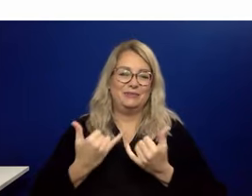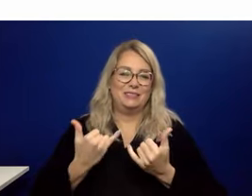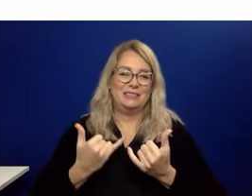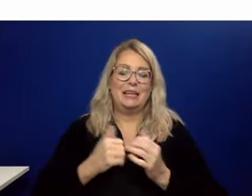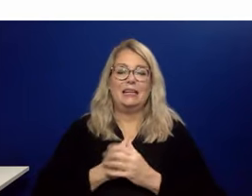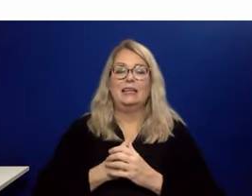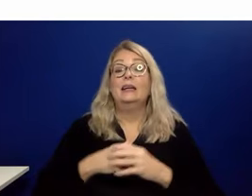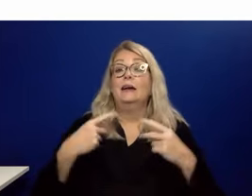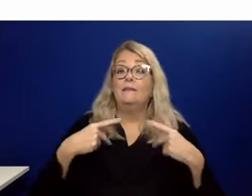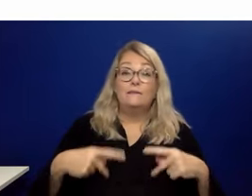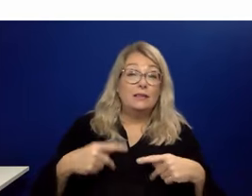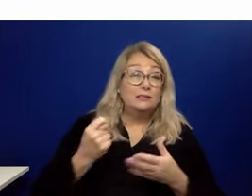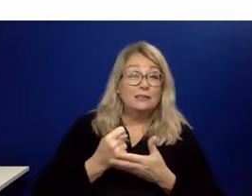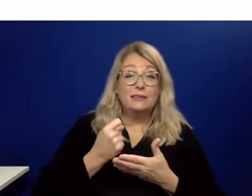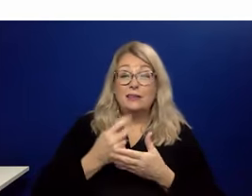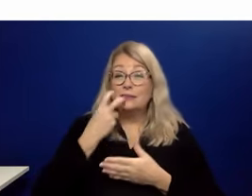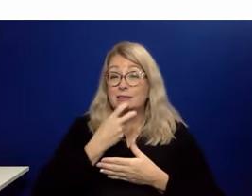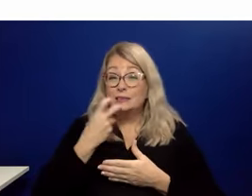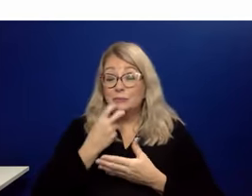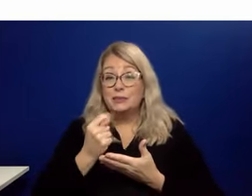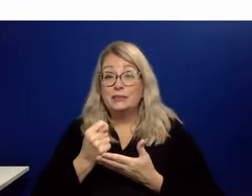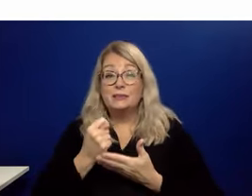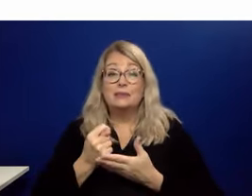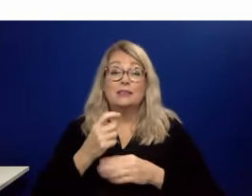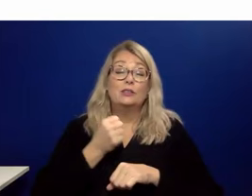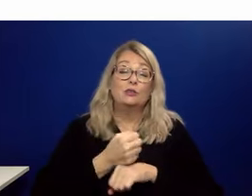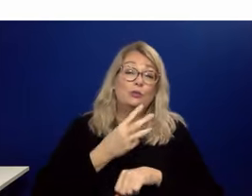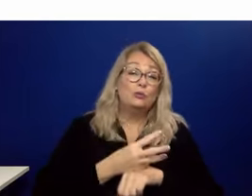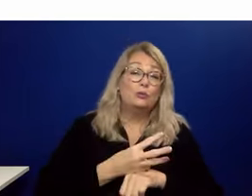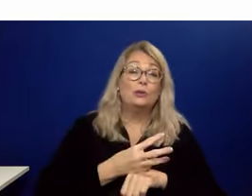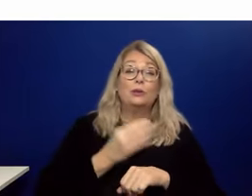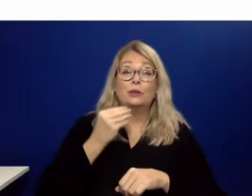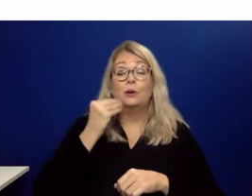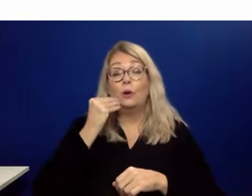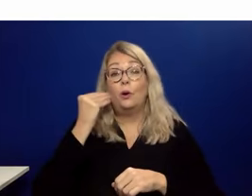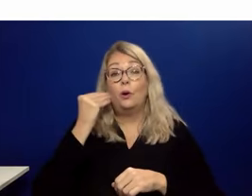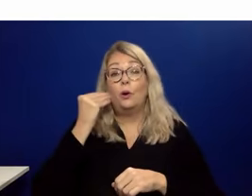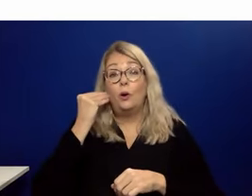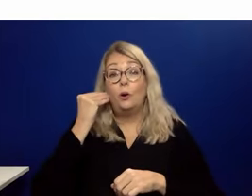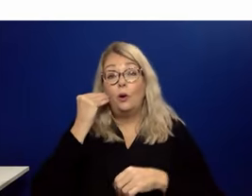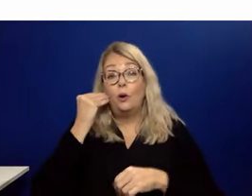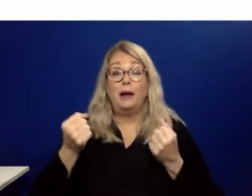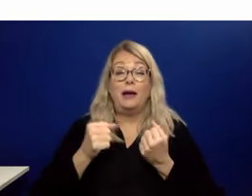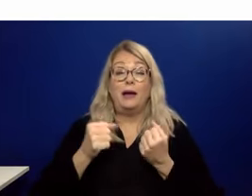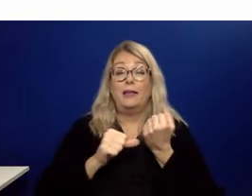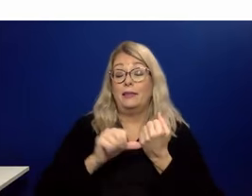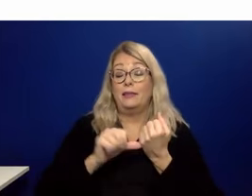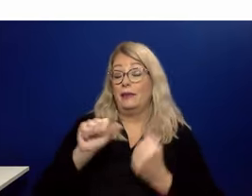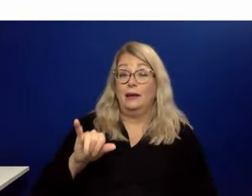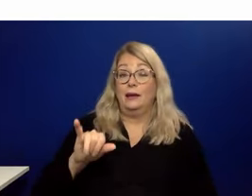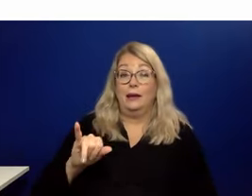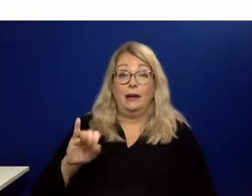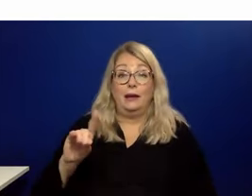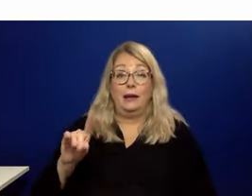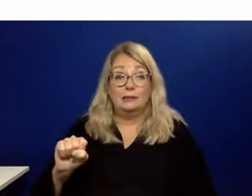physical therapists, speech therapists, medical social workers, home health aides. And the patient usually has to have